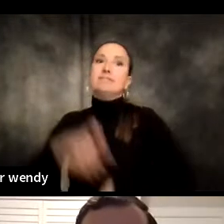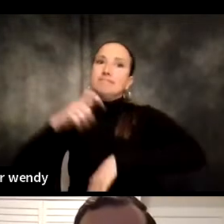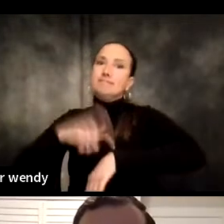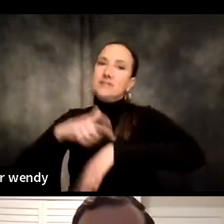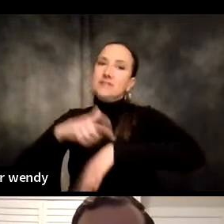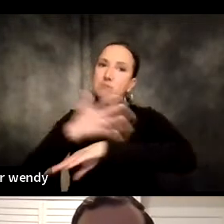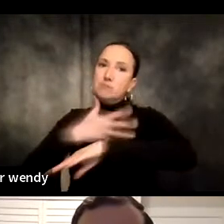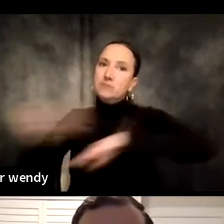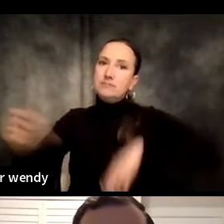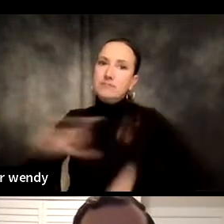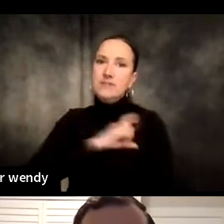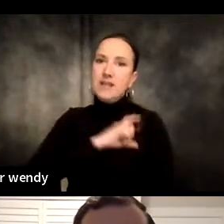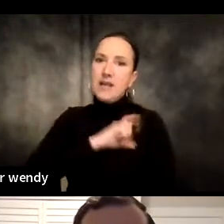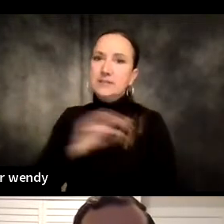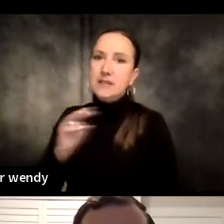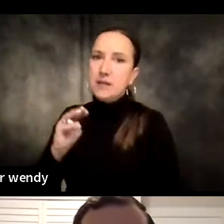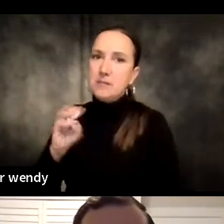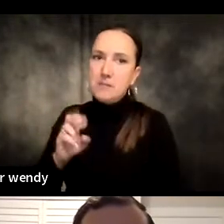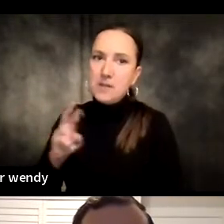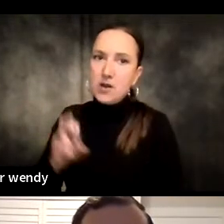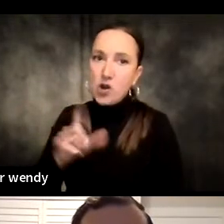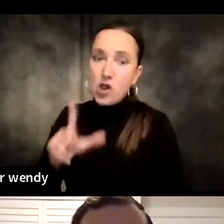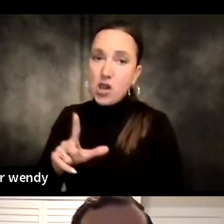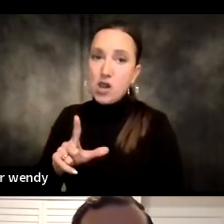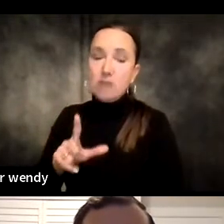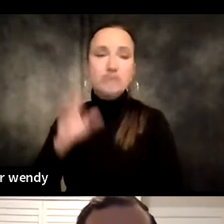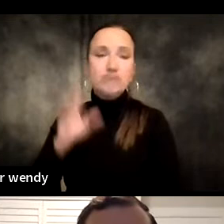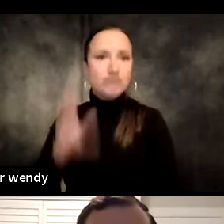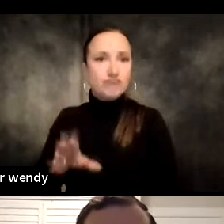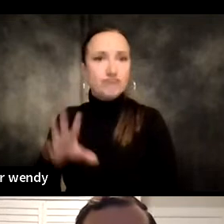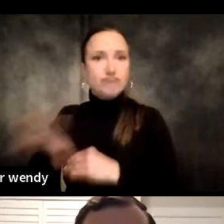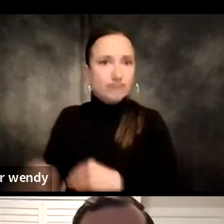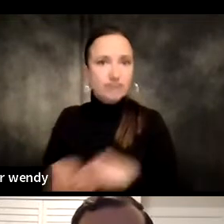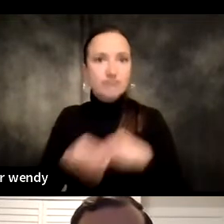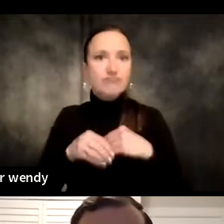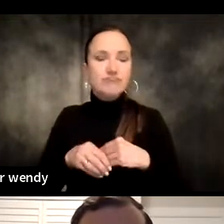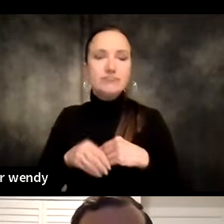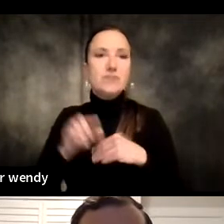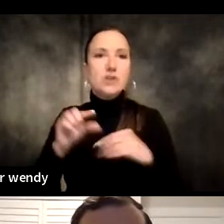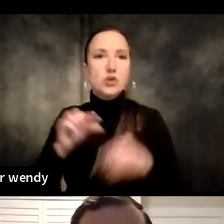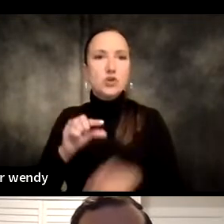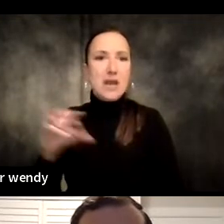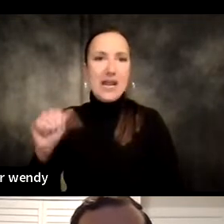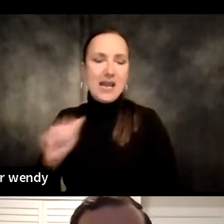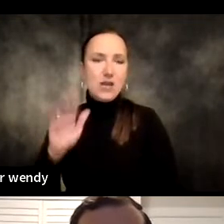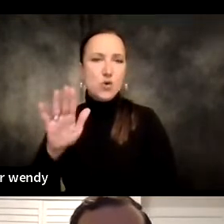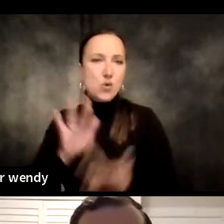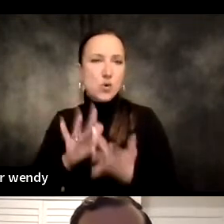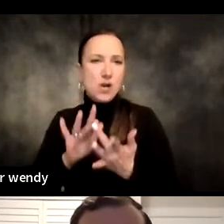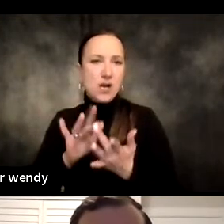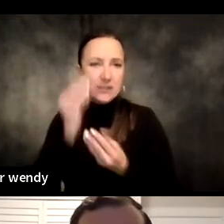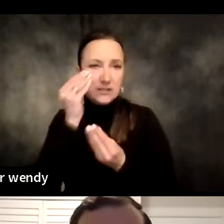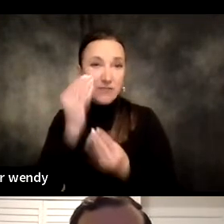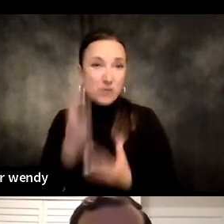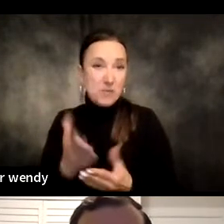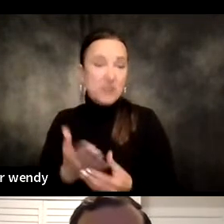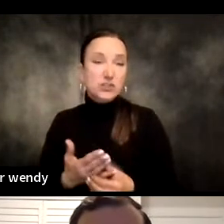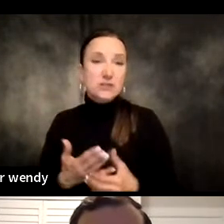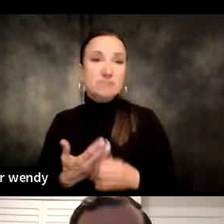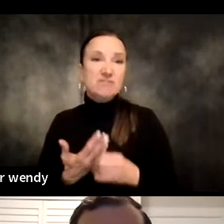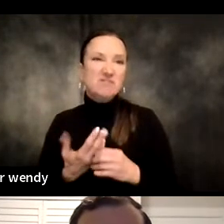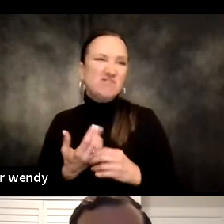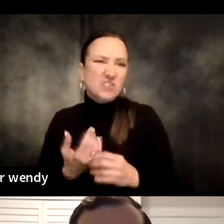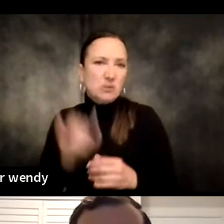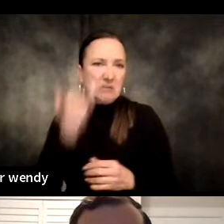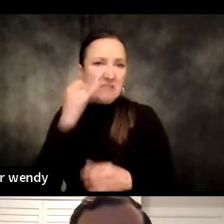today, Captain Merrill. We appreciate you. If you could drop your contact information in the Q&A so people can quickly contact